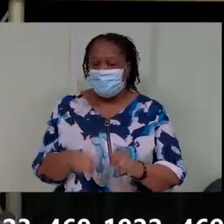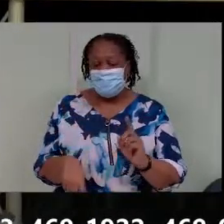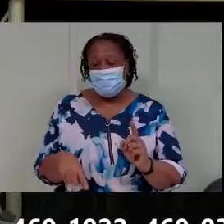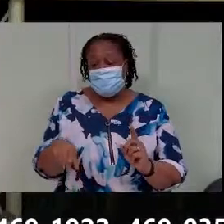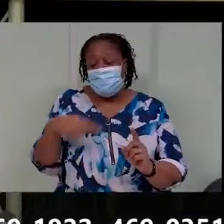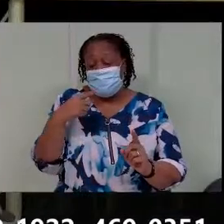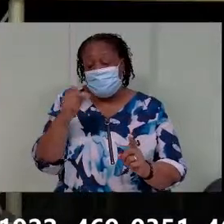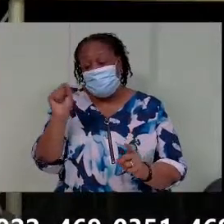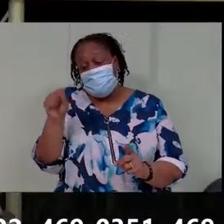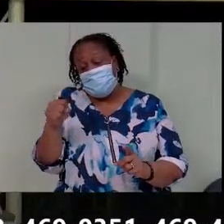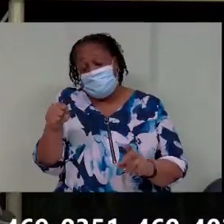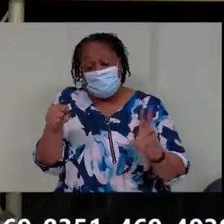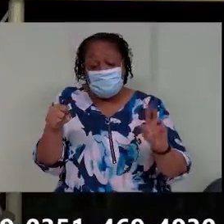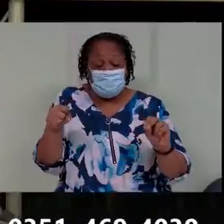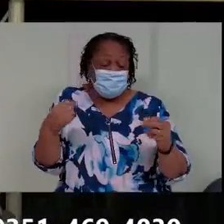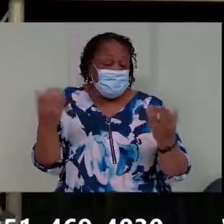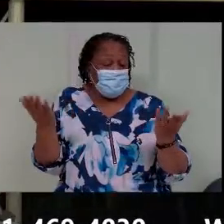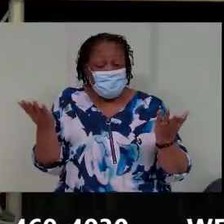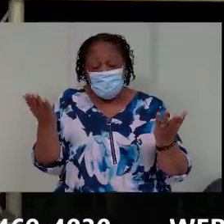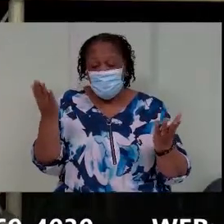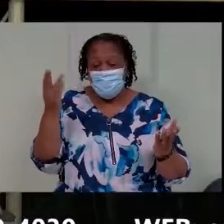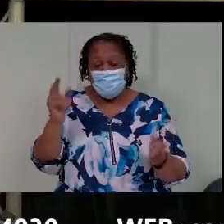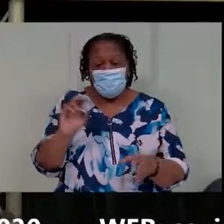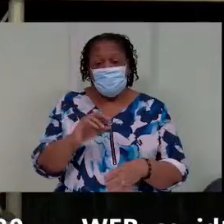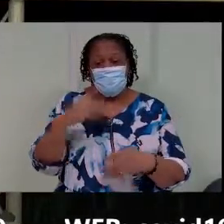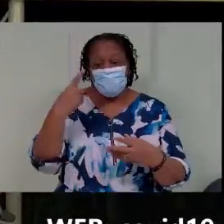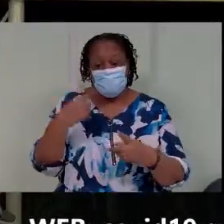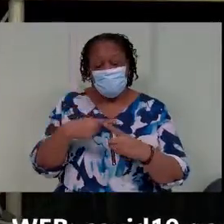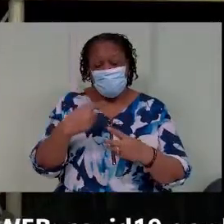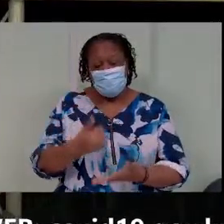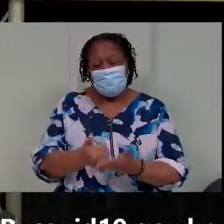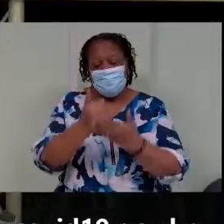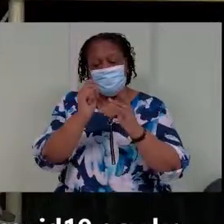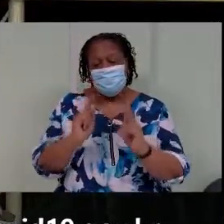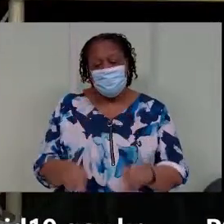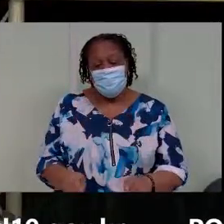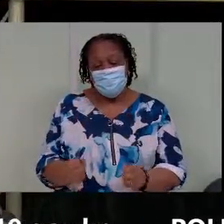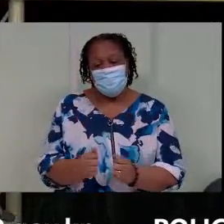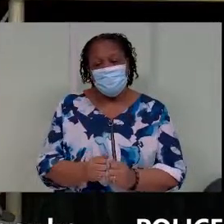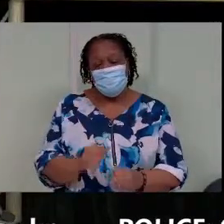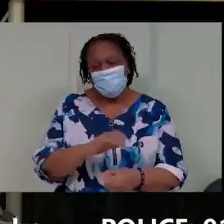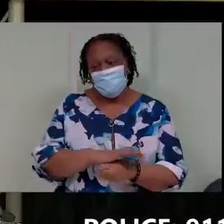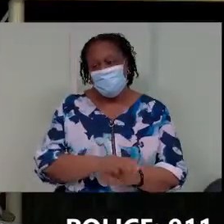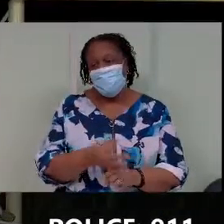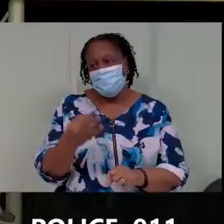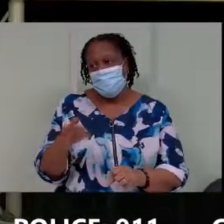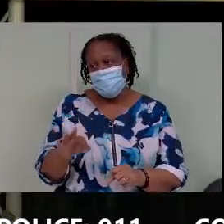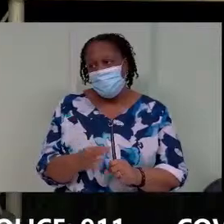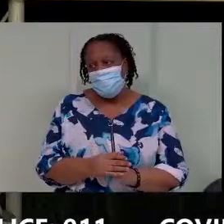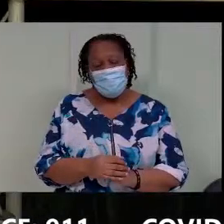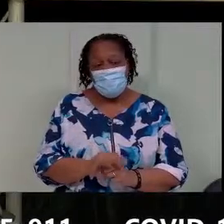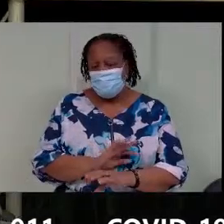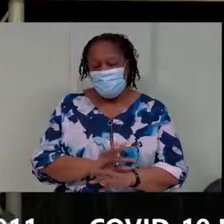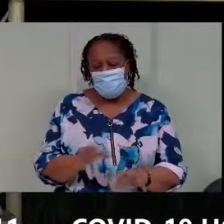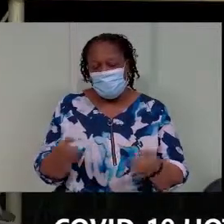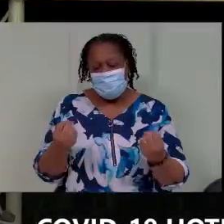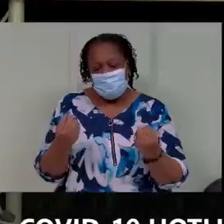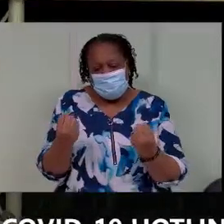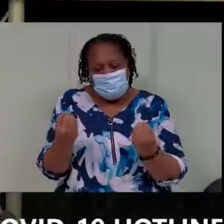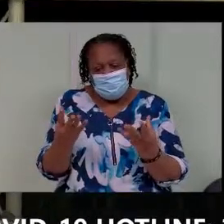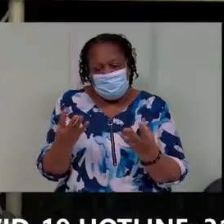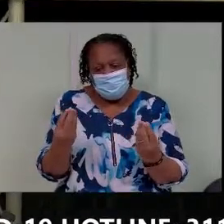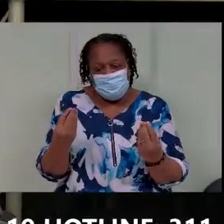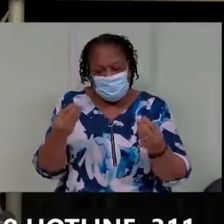of convalescent plasma in the treatment of persons with COVID-19, since we don't have sufficient information or data